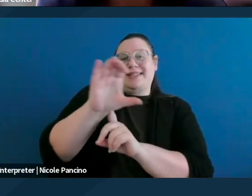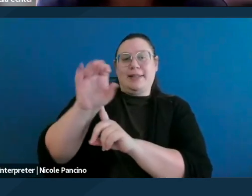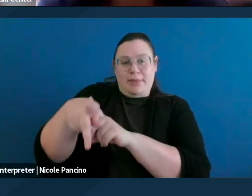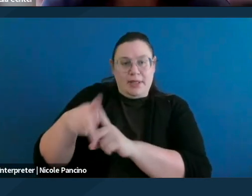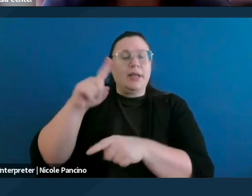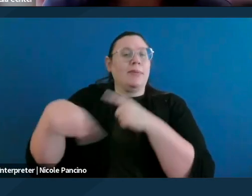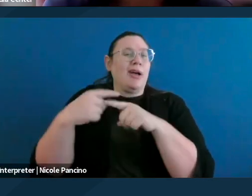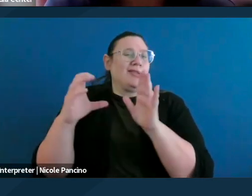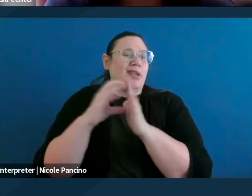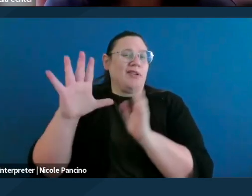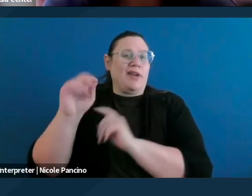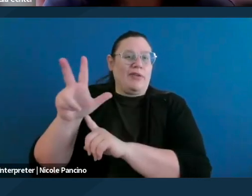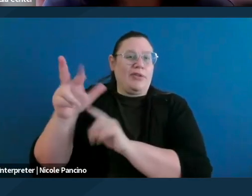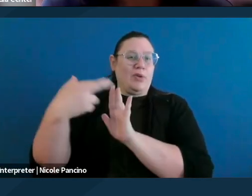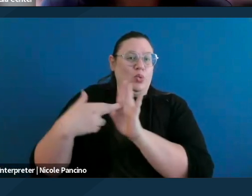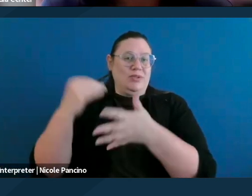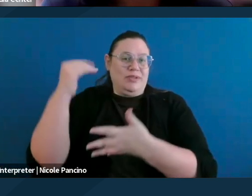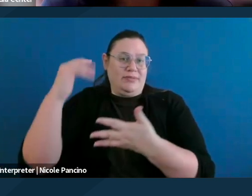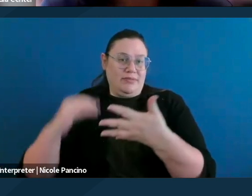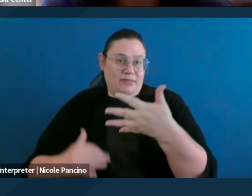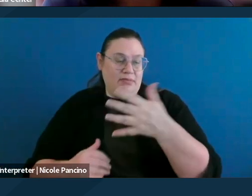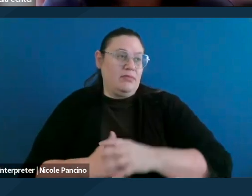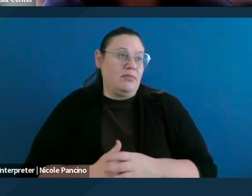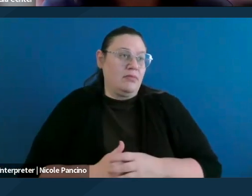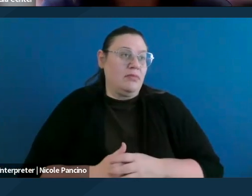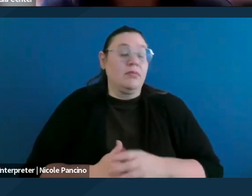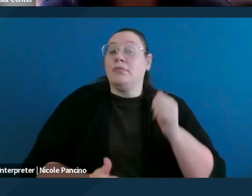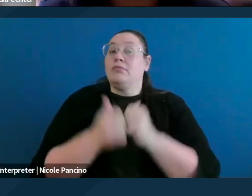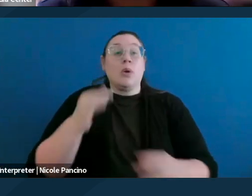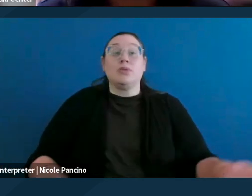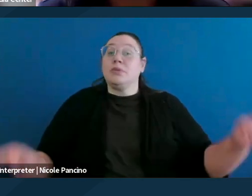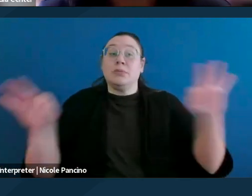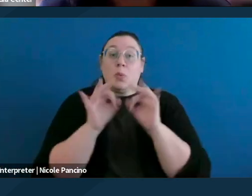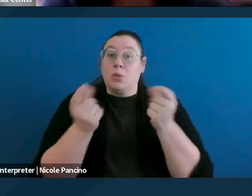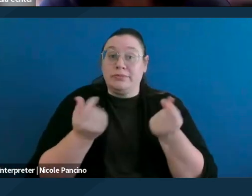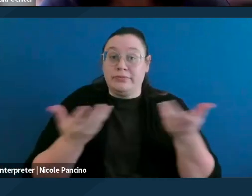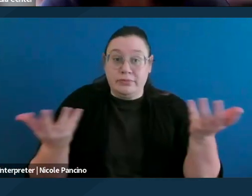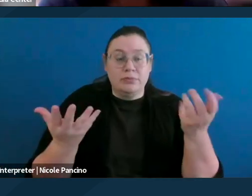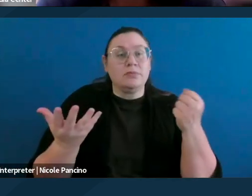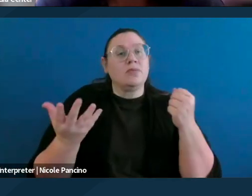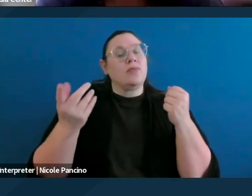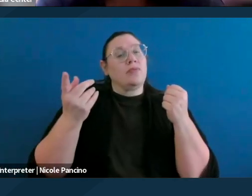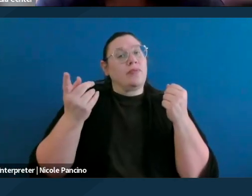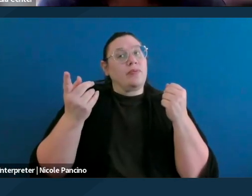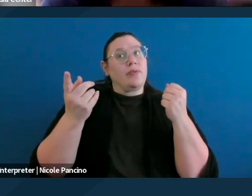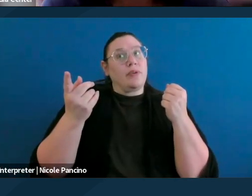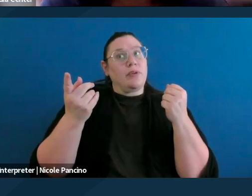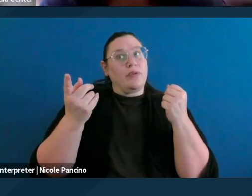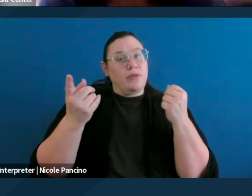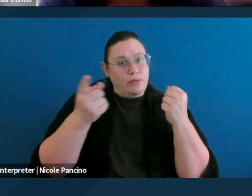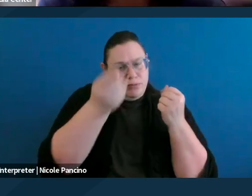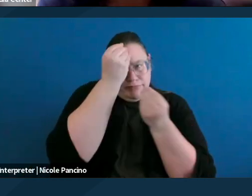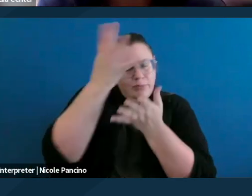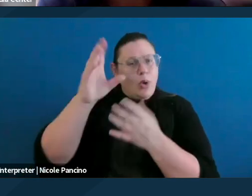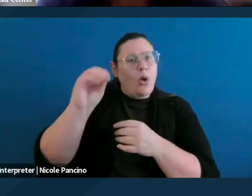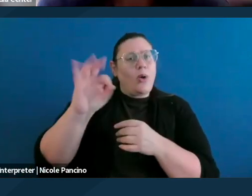Section 503 rules. The most important thing is for you to kind of tell OFCCP a little bit